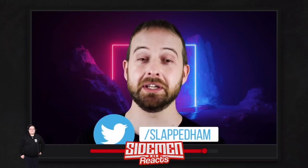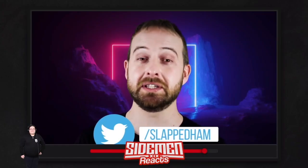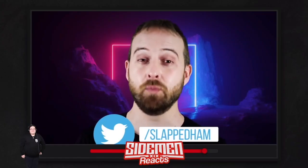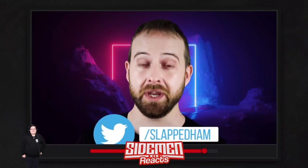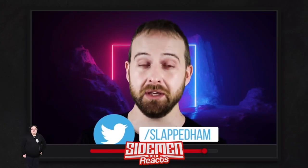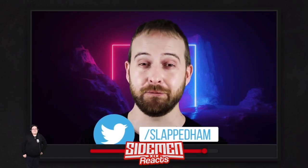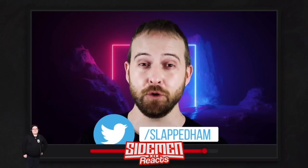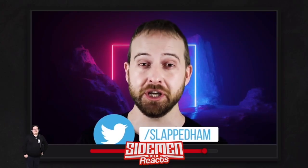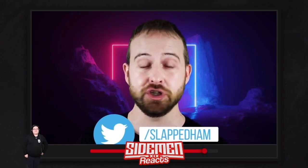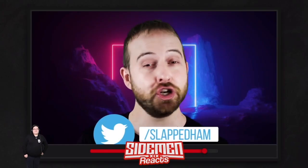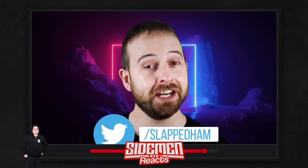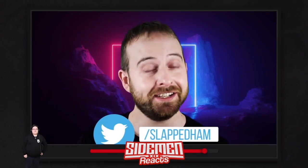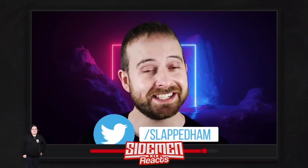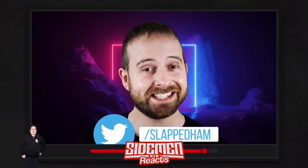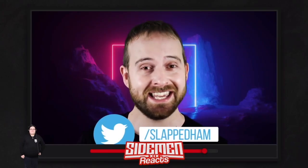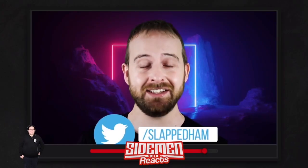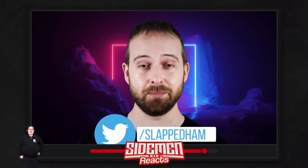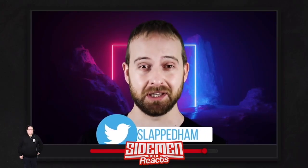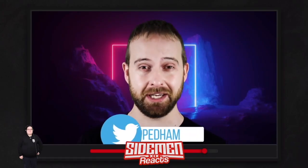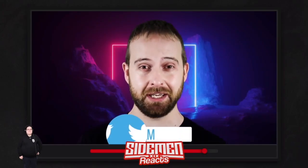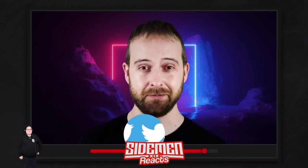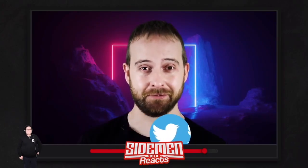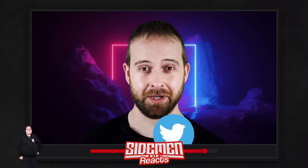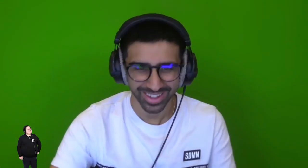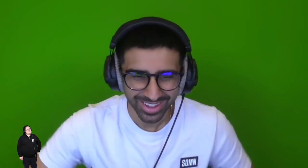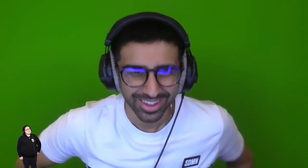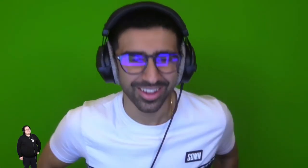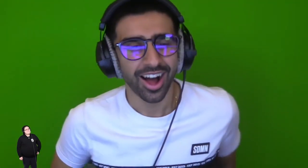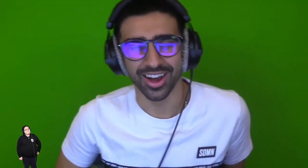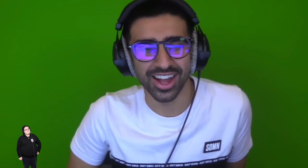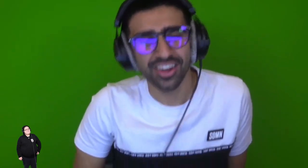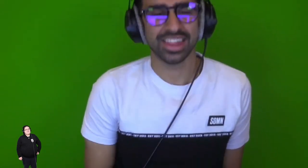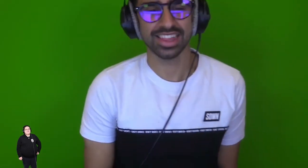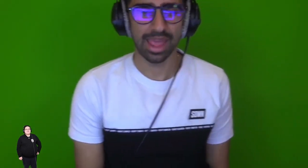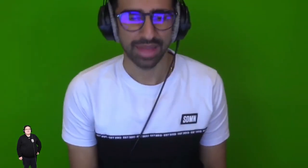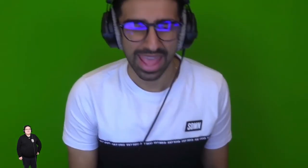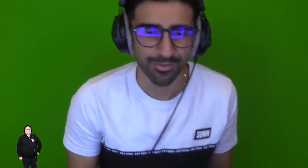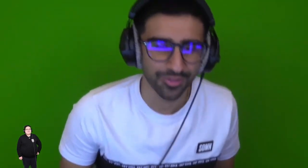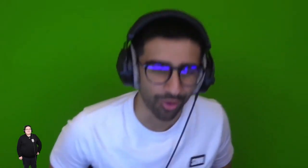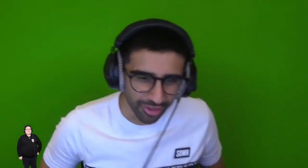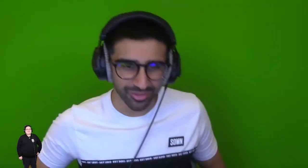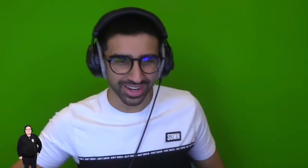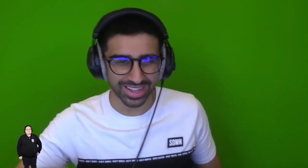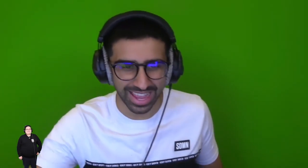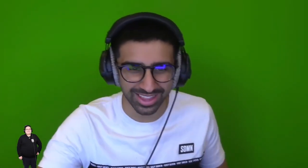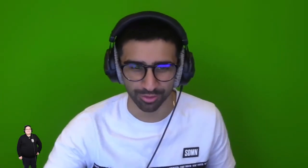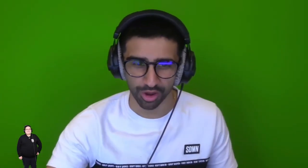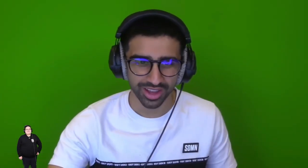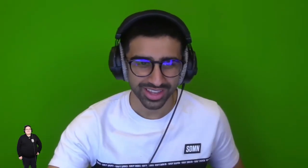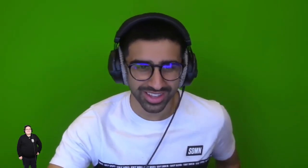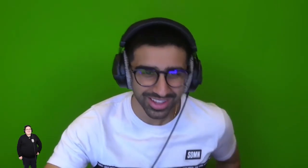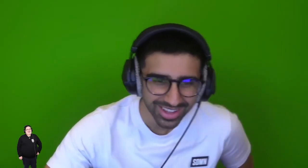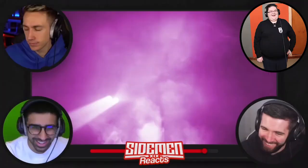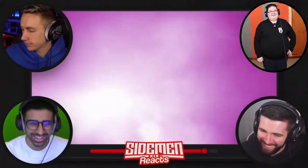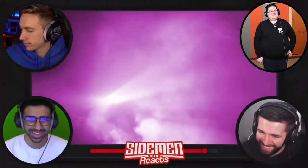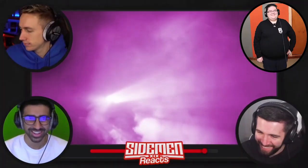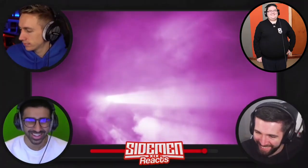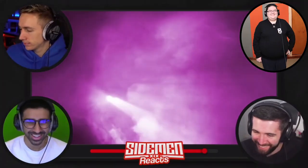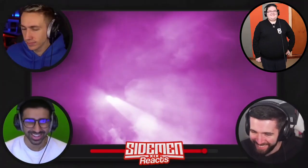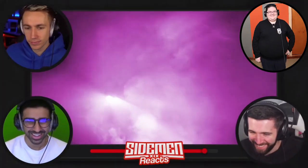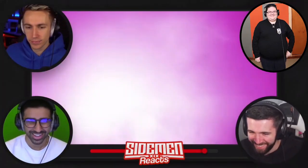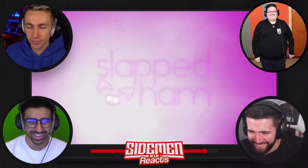Today we're looking at some weird footage you need to see to believe. I'll go to Slap Ham for all of my detective work.